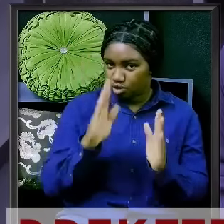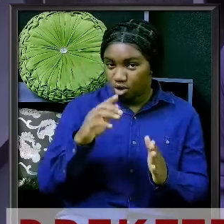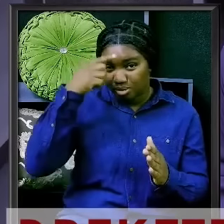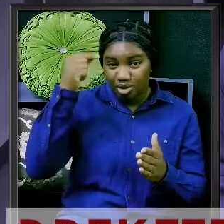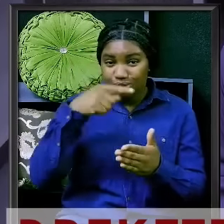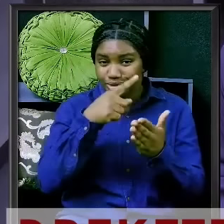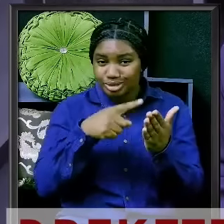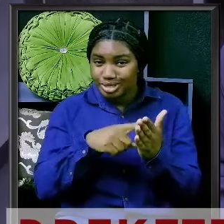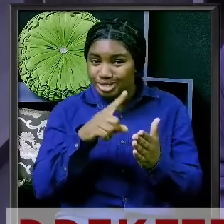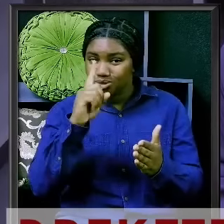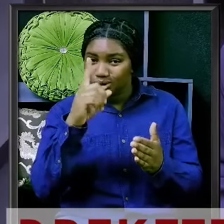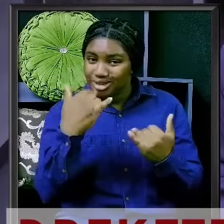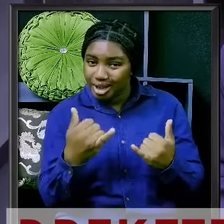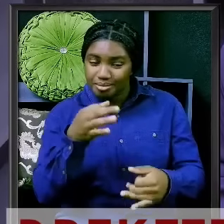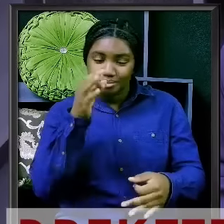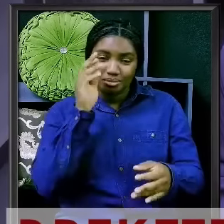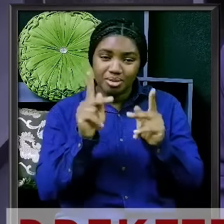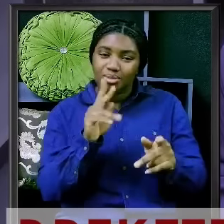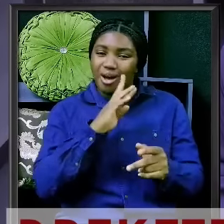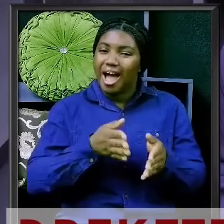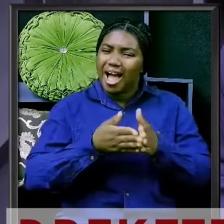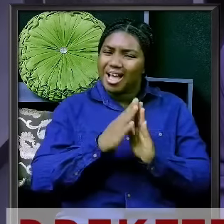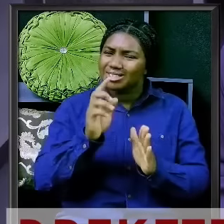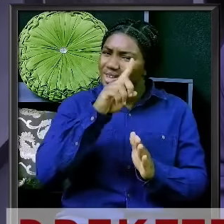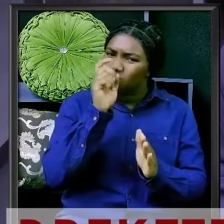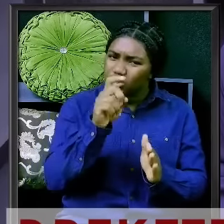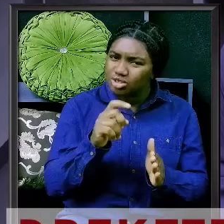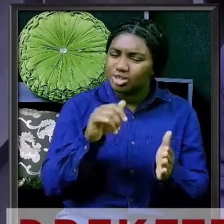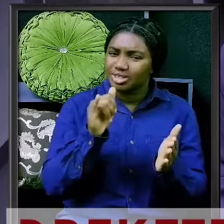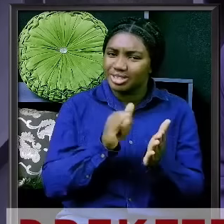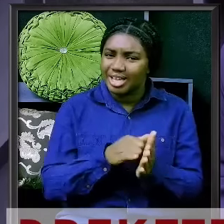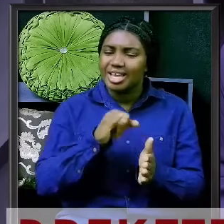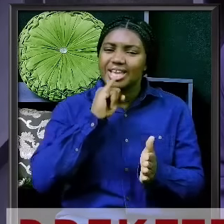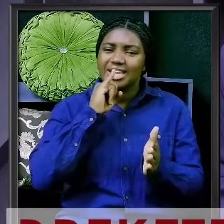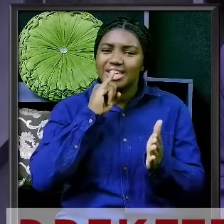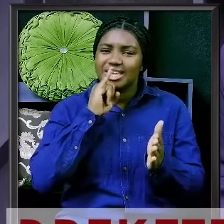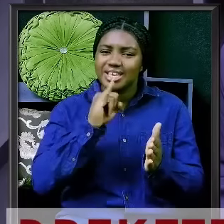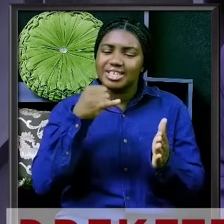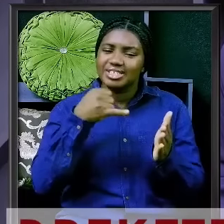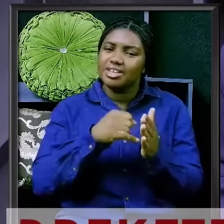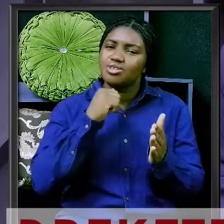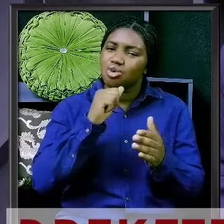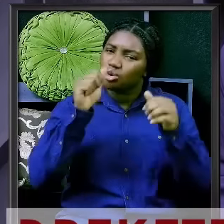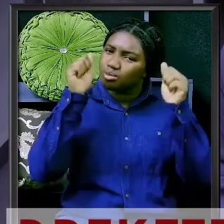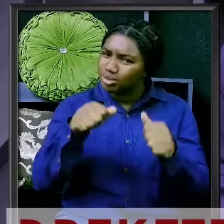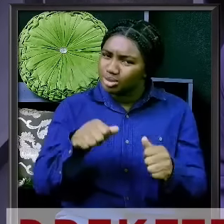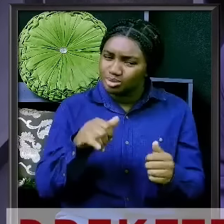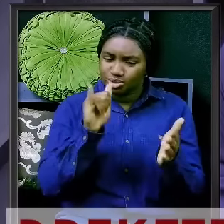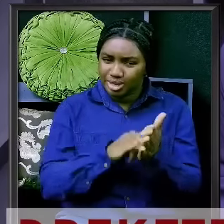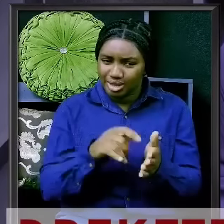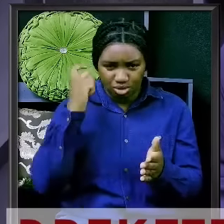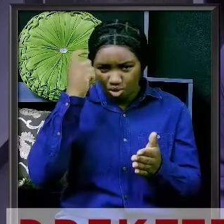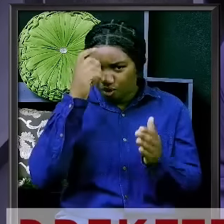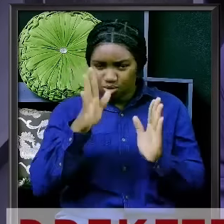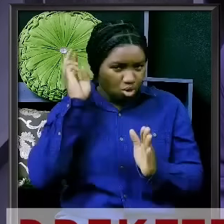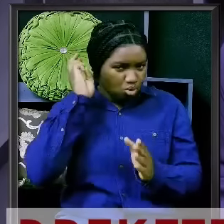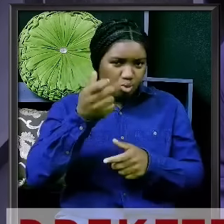many people don't they ask questions, say, in no day possible, say governor go draw person like this near him